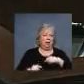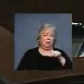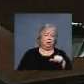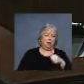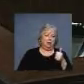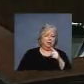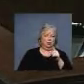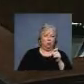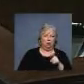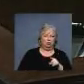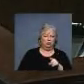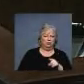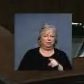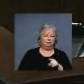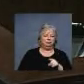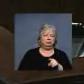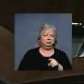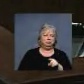That